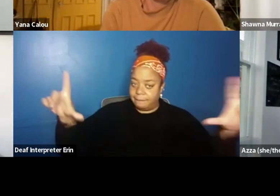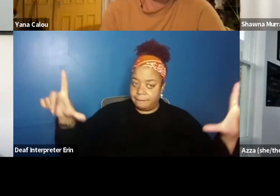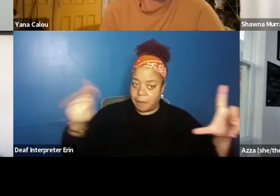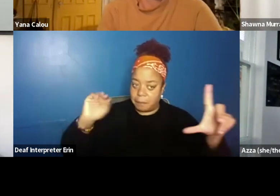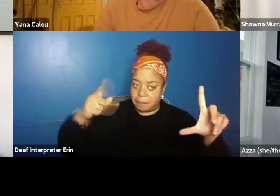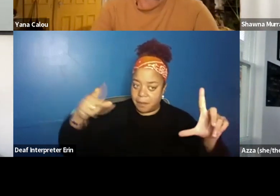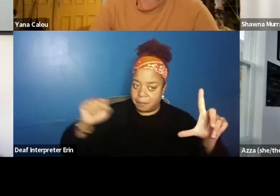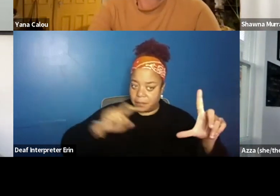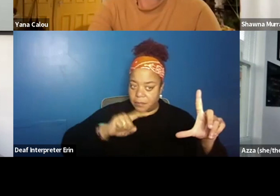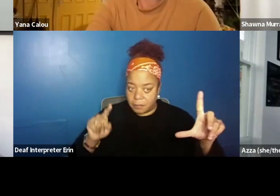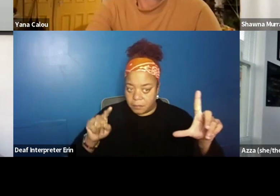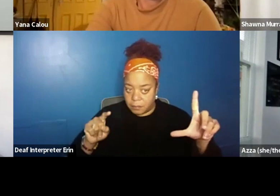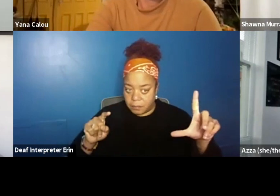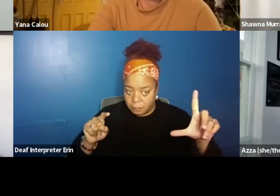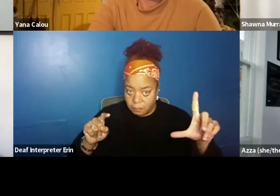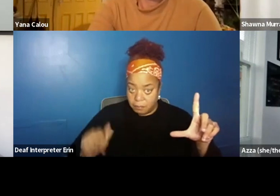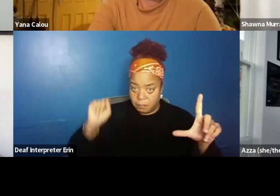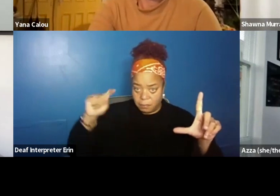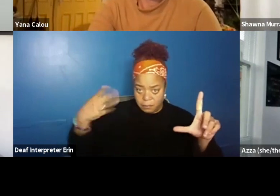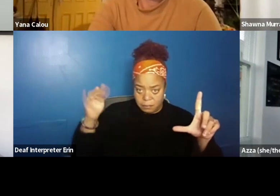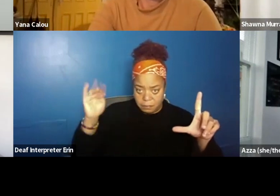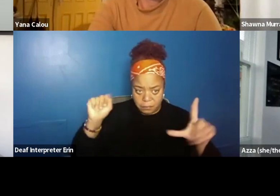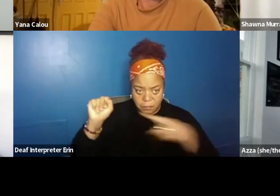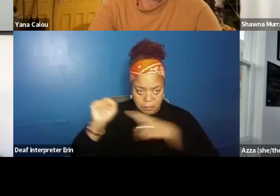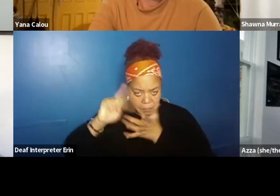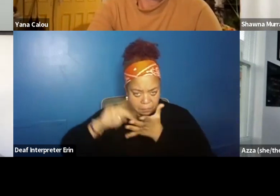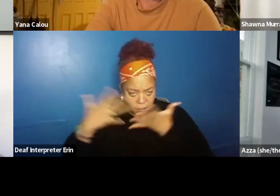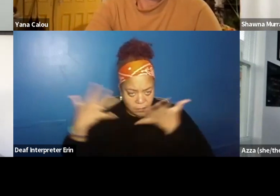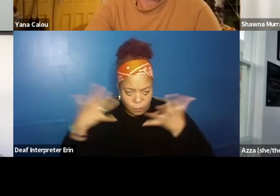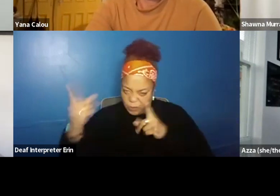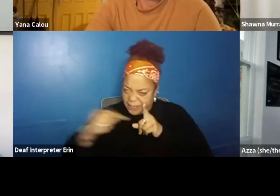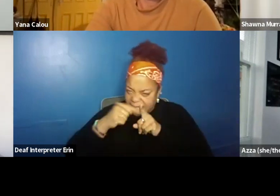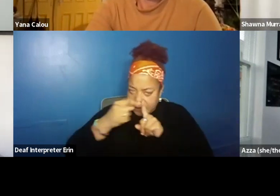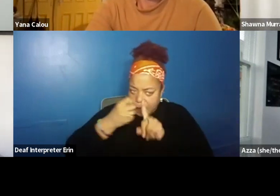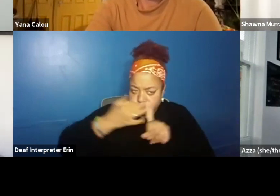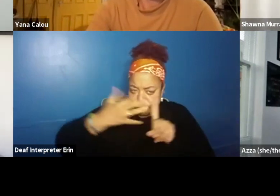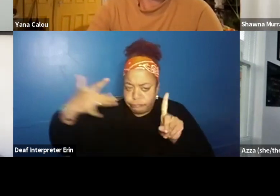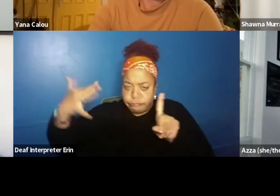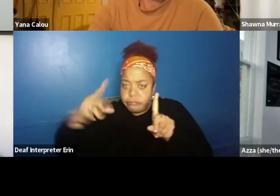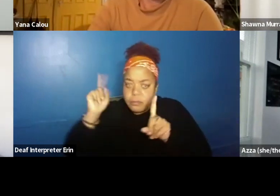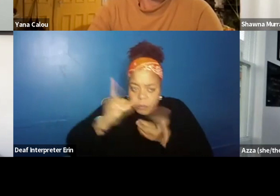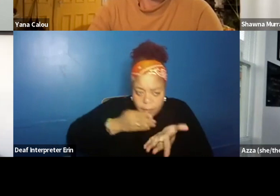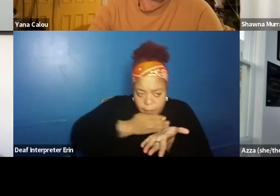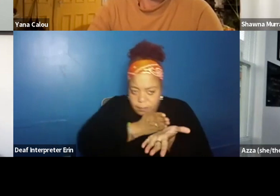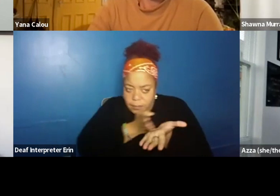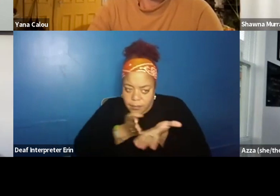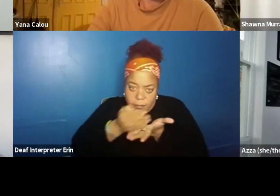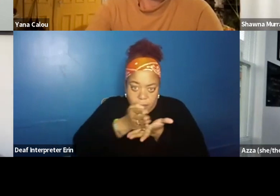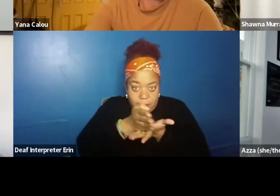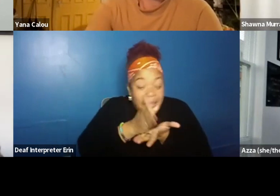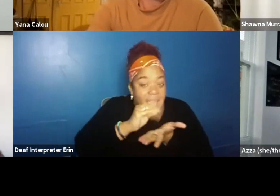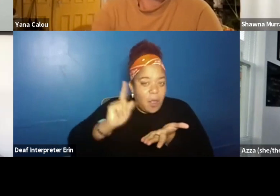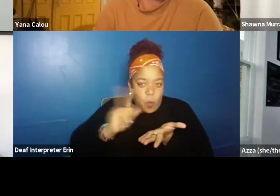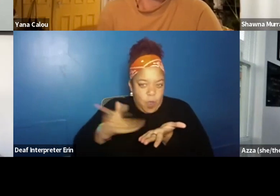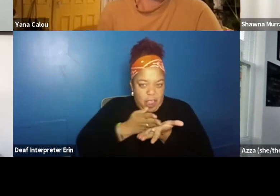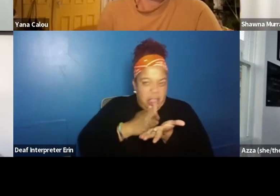the specific directions where a person might need to go or avoid to find their way home or to